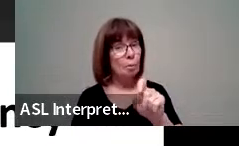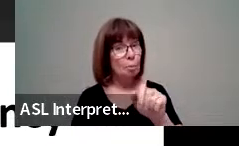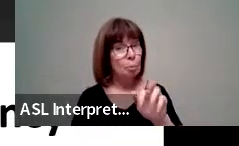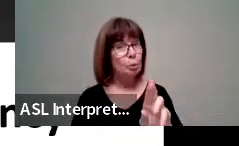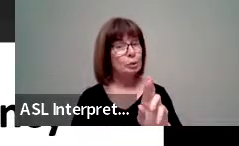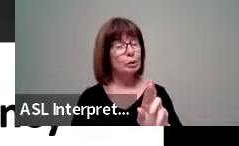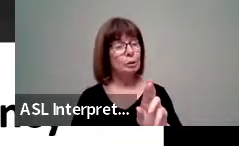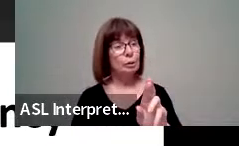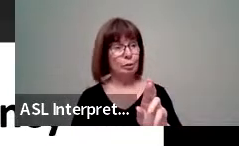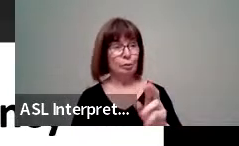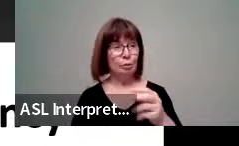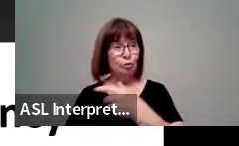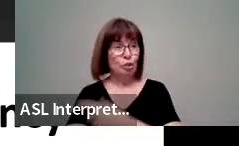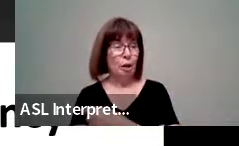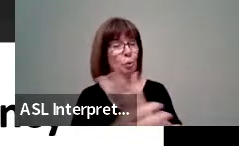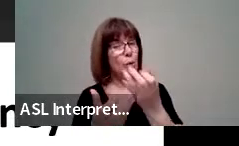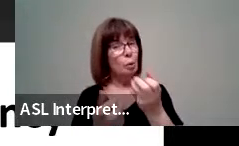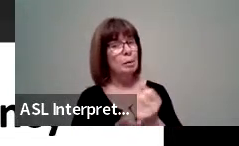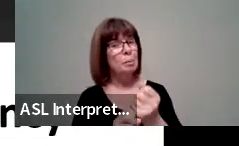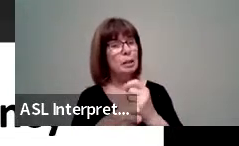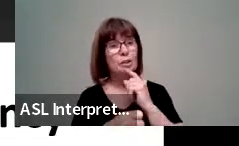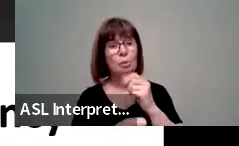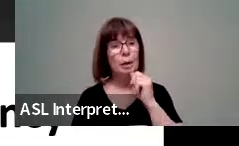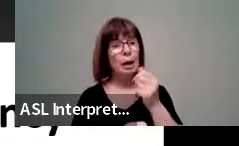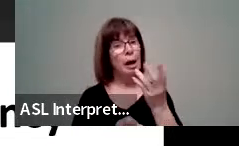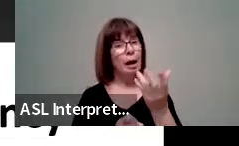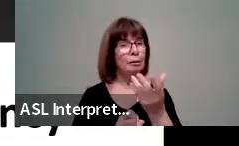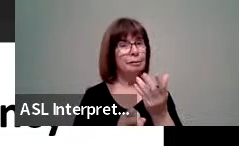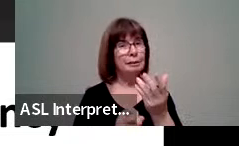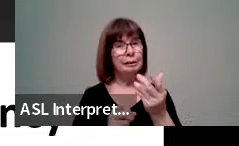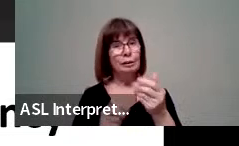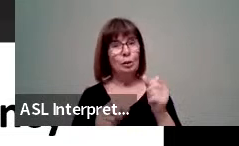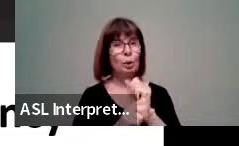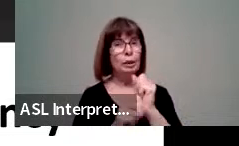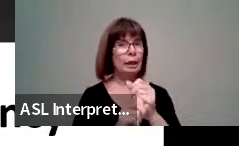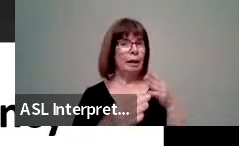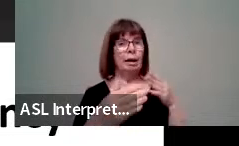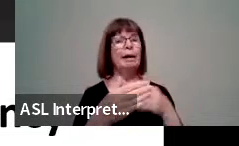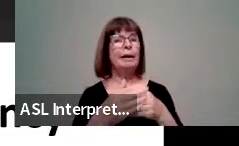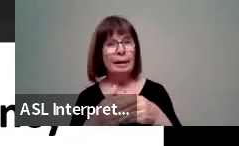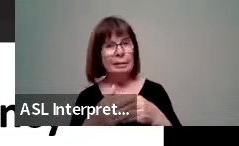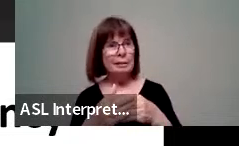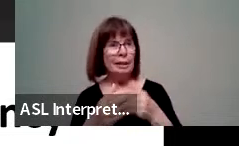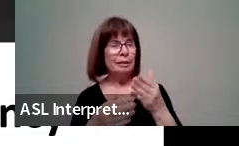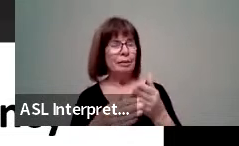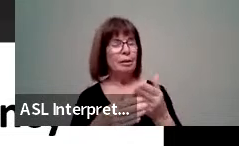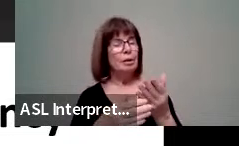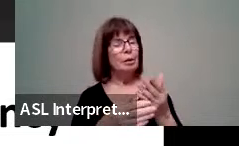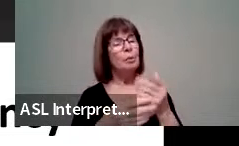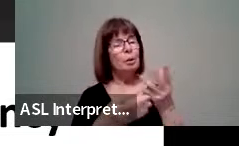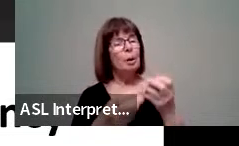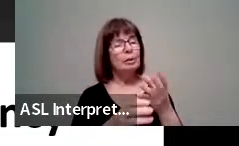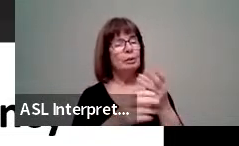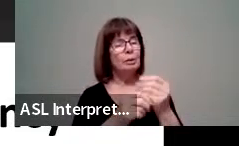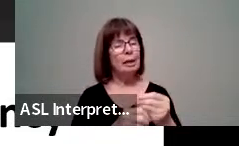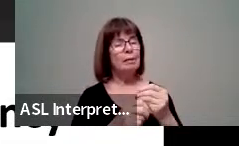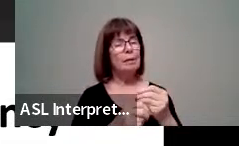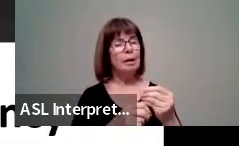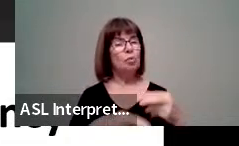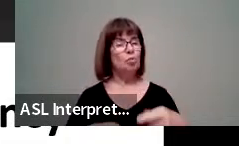anything to sort of work against our efforts to get county residents as prepared as possible for